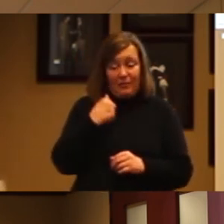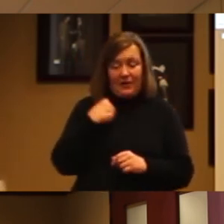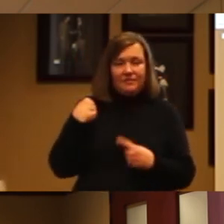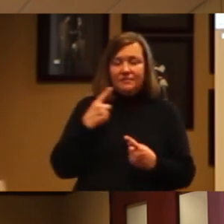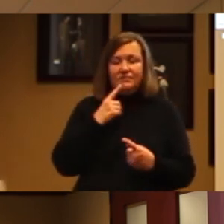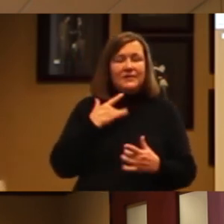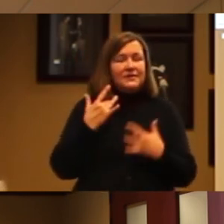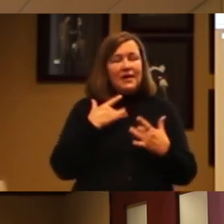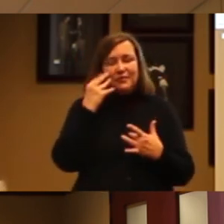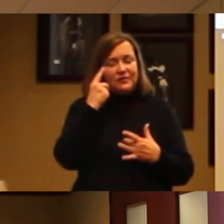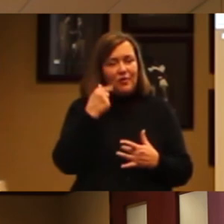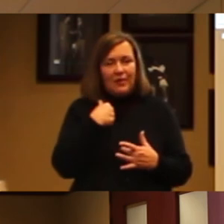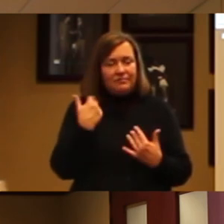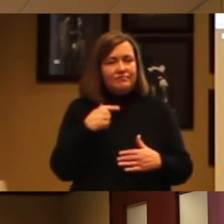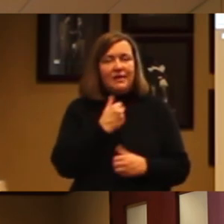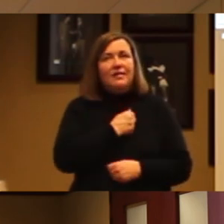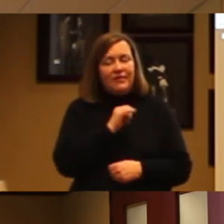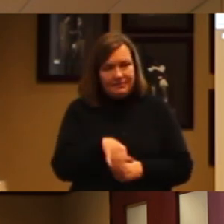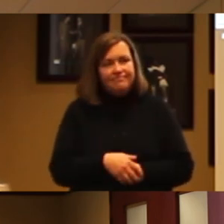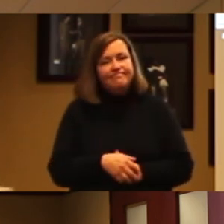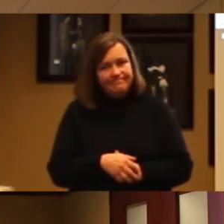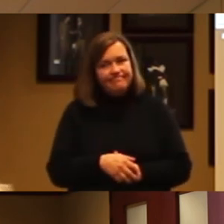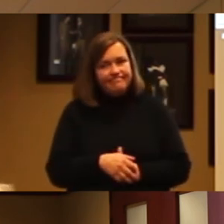experience I could have, really. I love it.